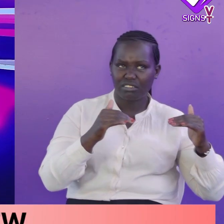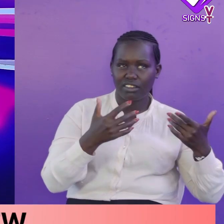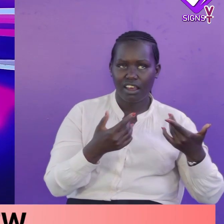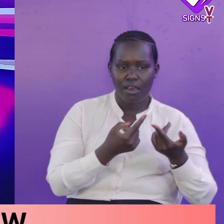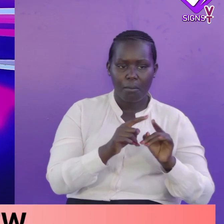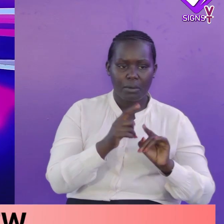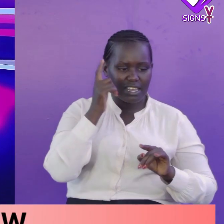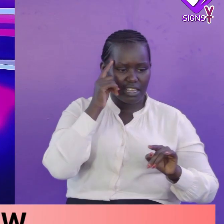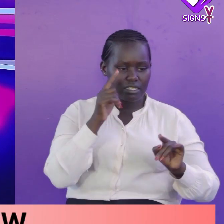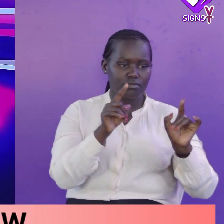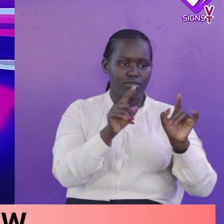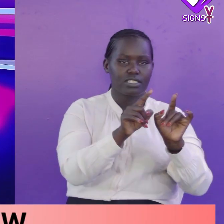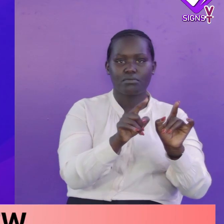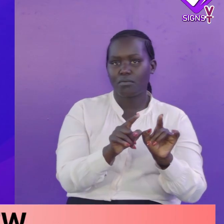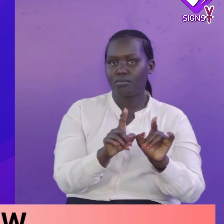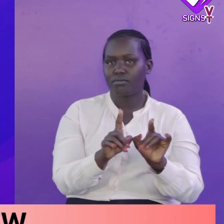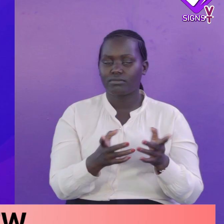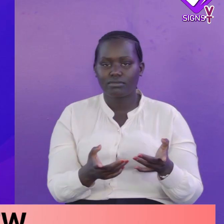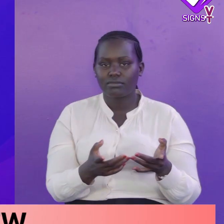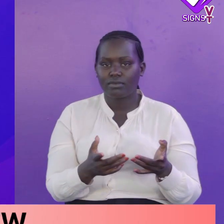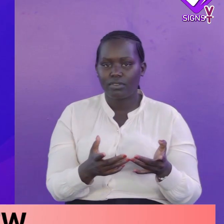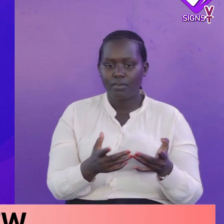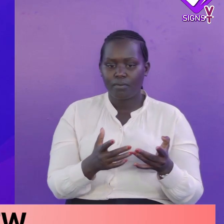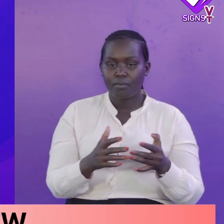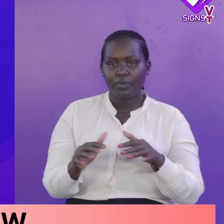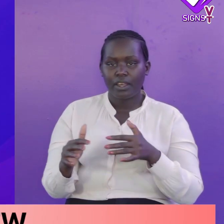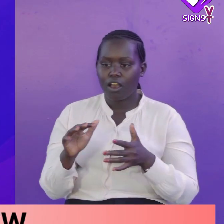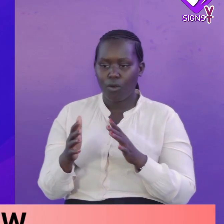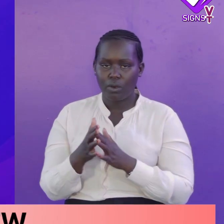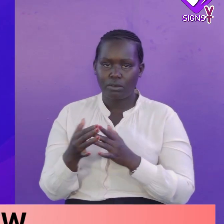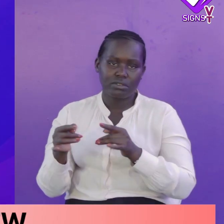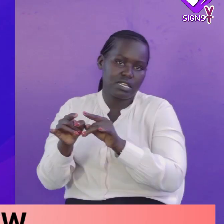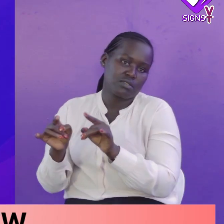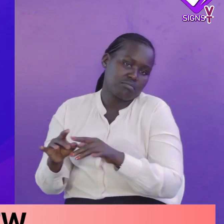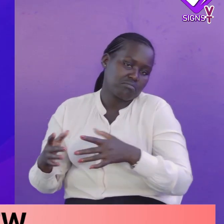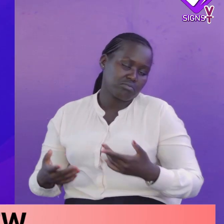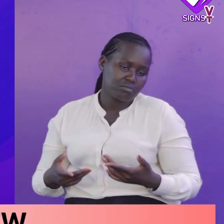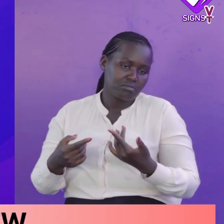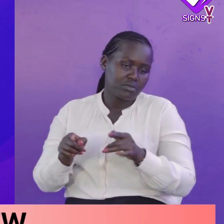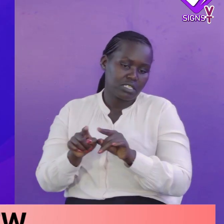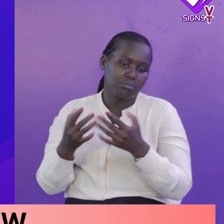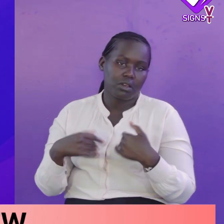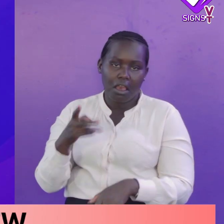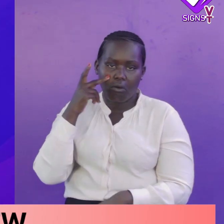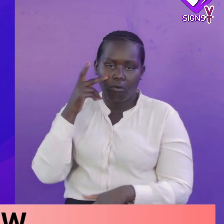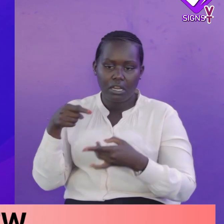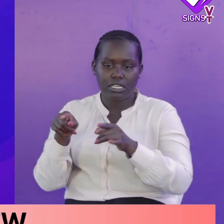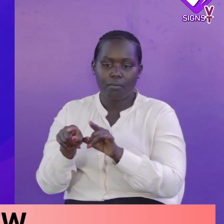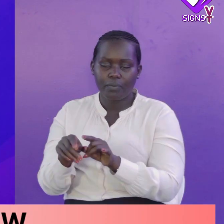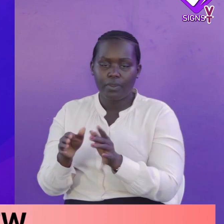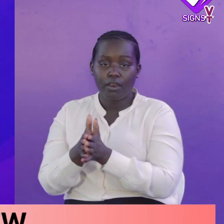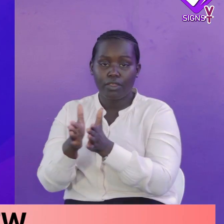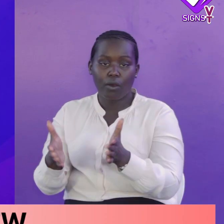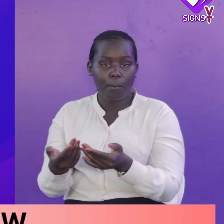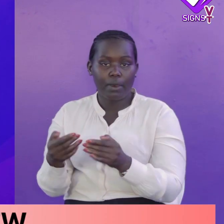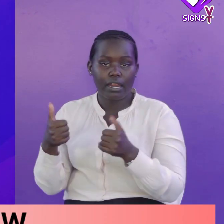it's a draw. Yeah, me, I also look, it looks like a draw. I see a draw also. That are the opening